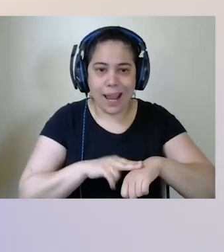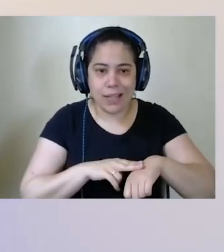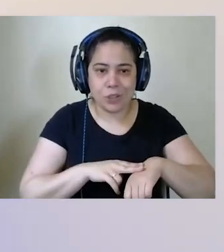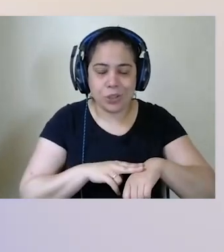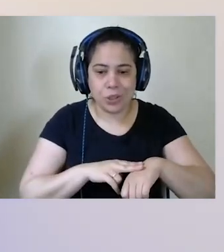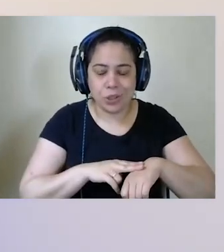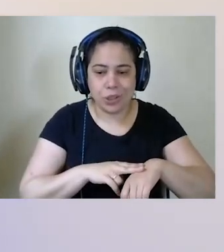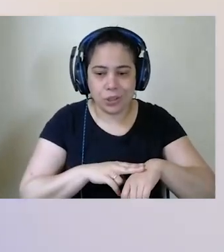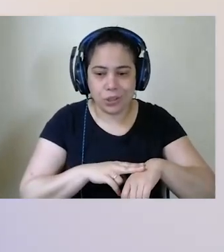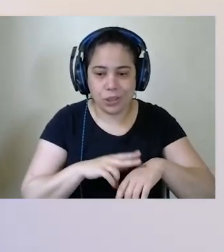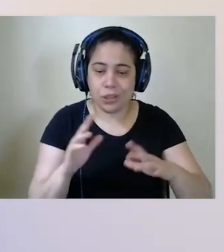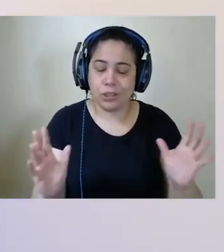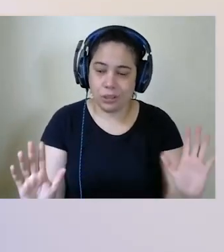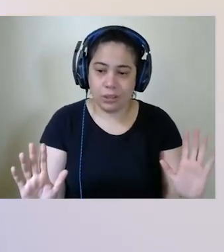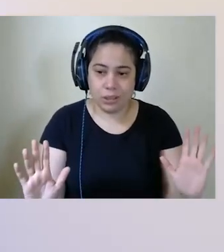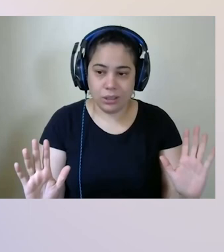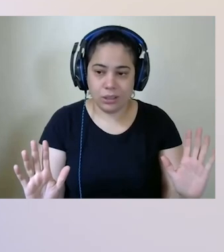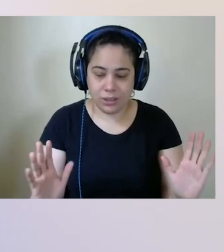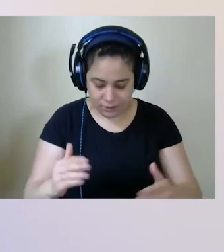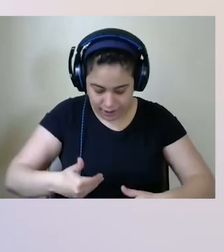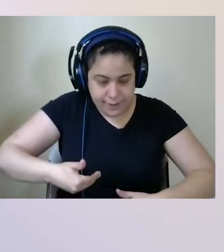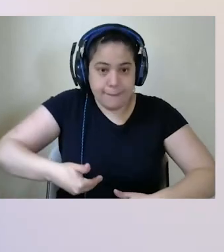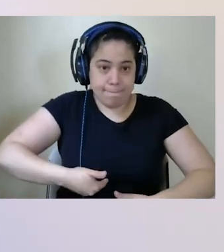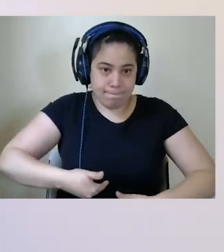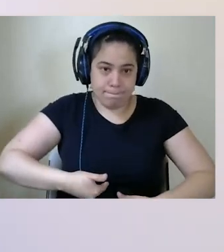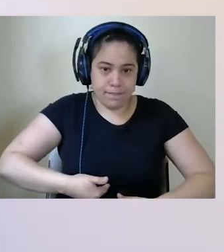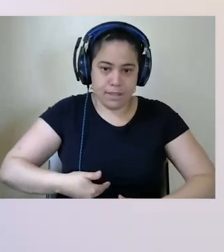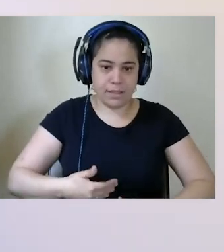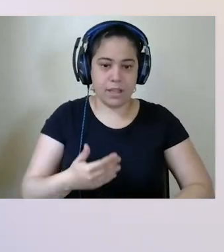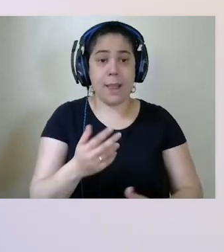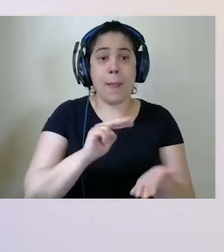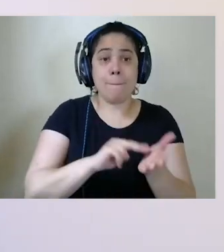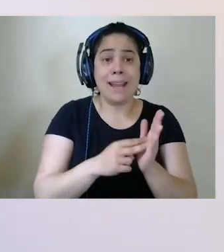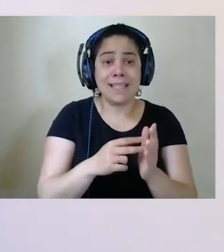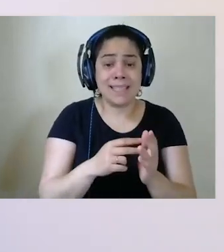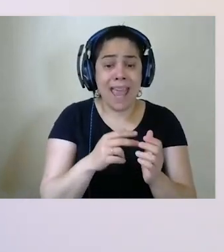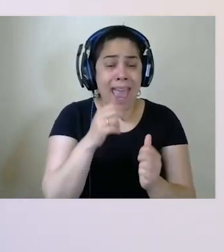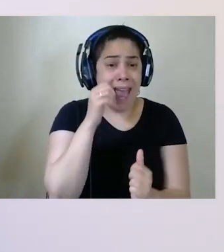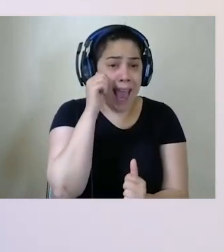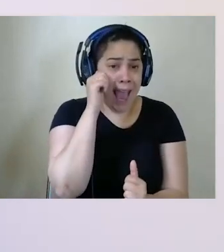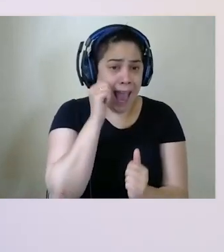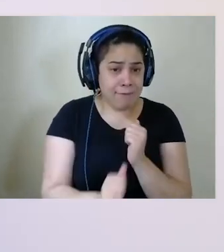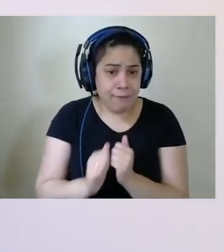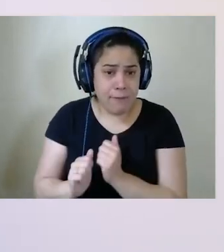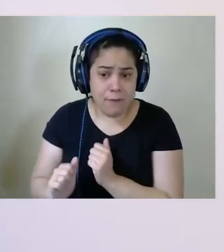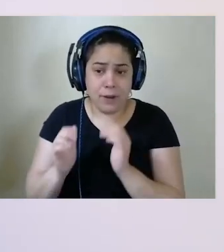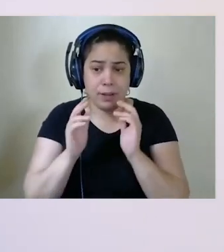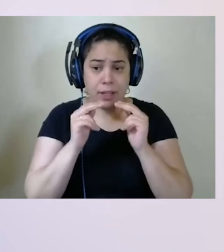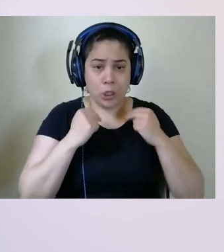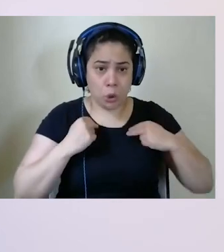These are, so that is stressing every single human being on the planet. It's